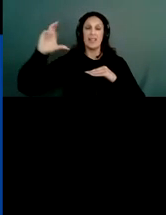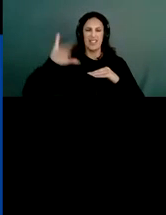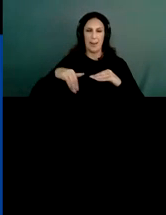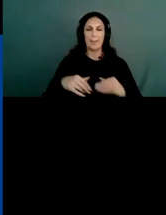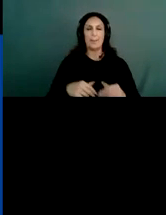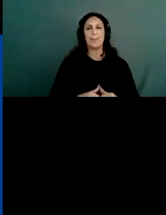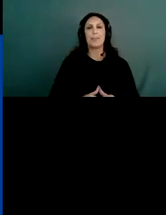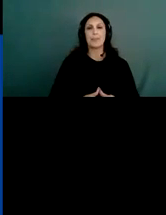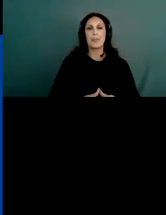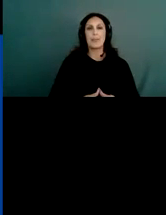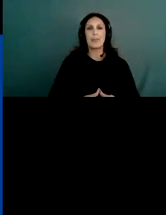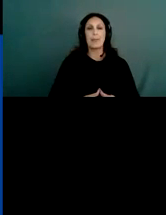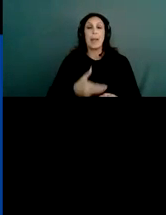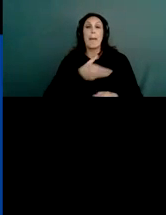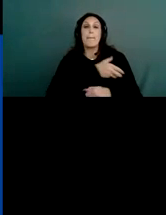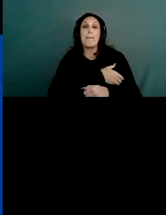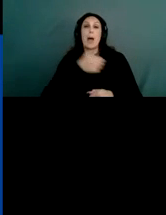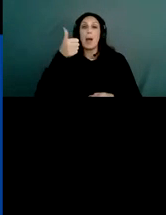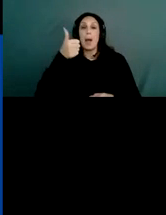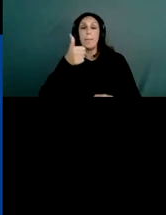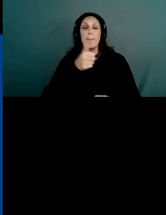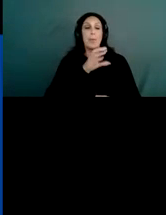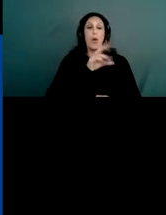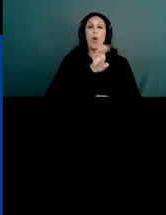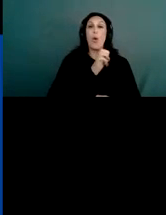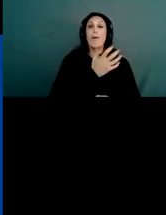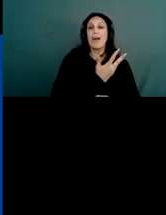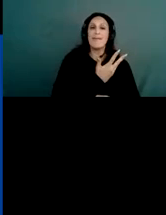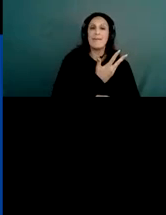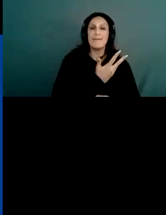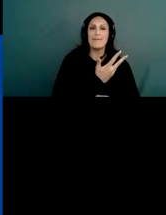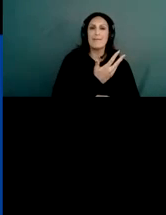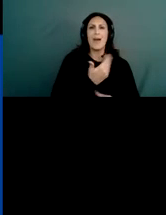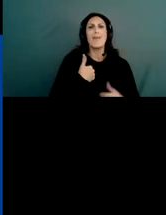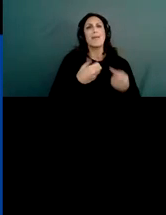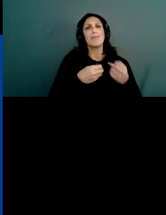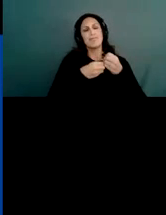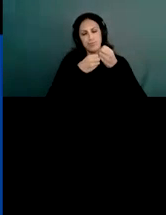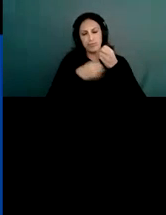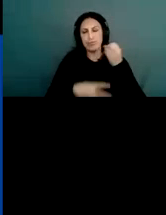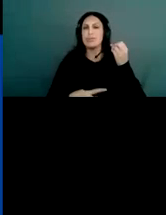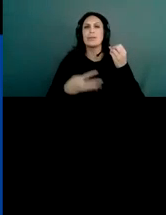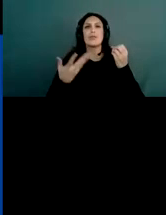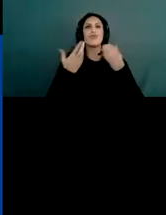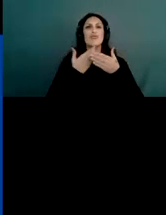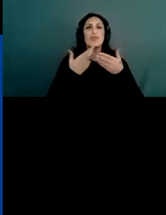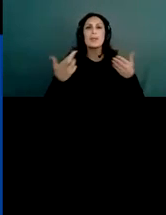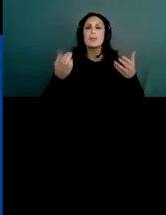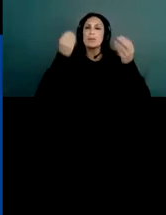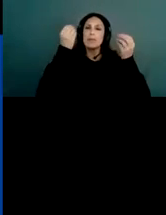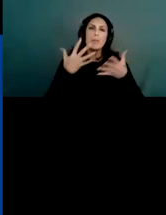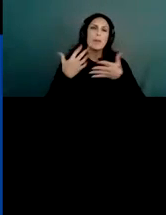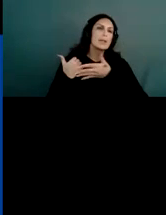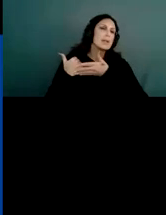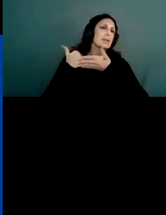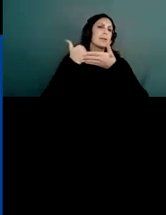Both PowerUp and Core5 also have a very robust resource hub. And in the next section, we're going